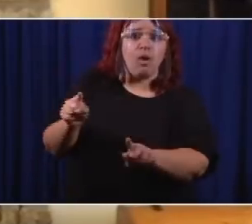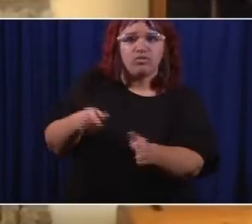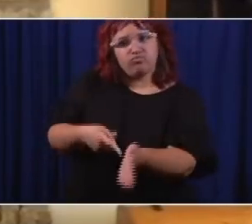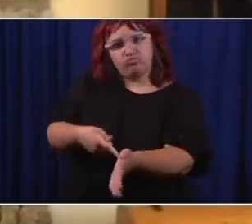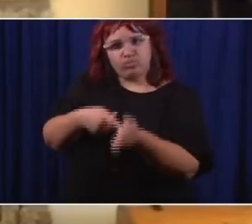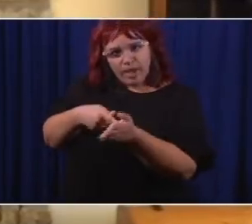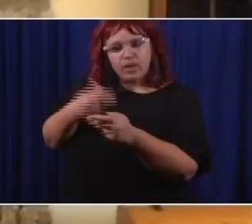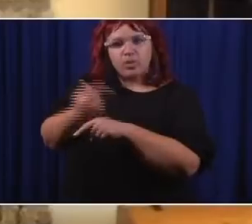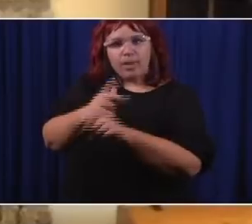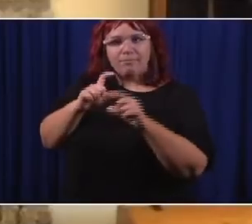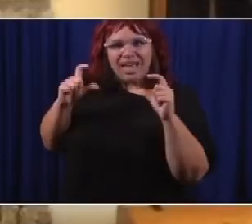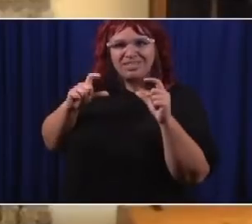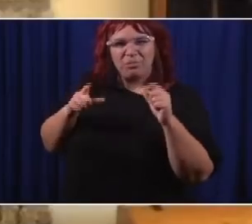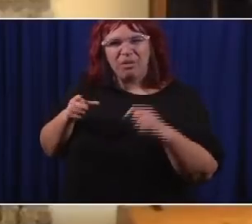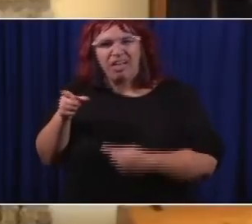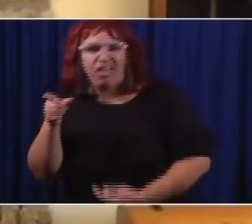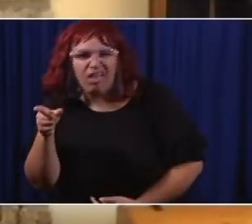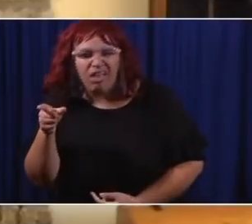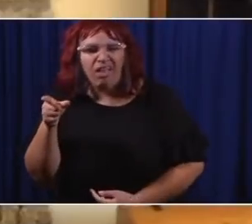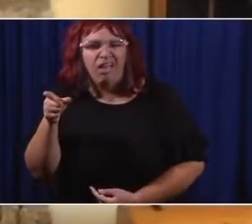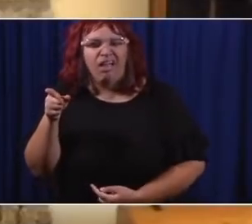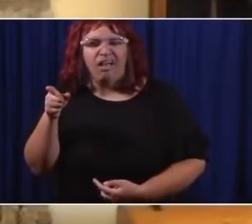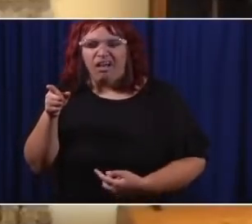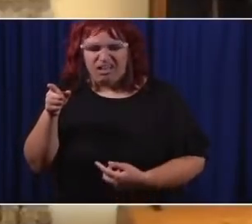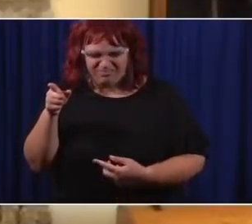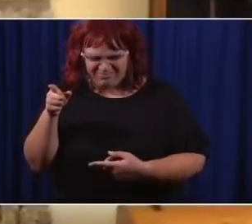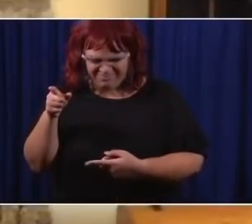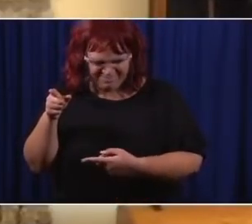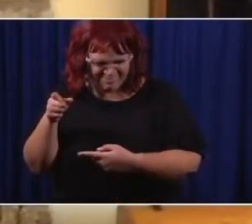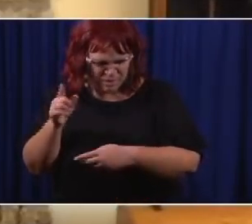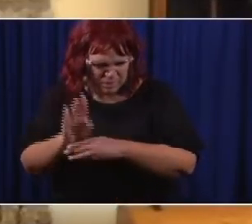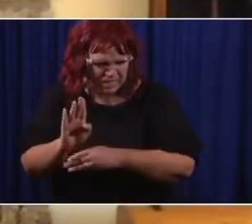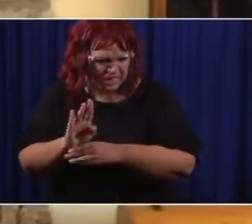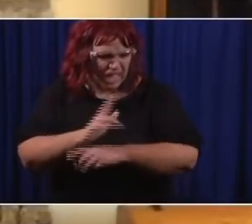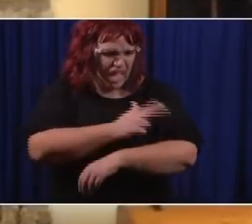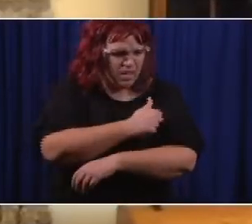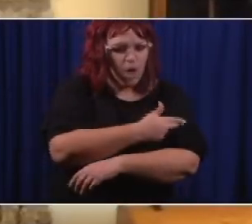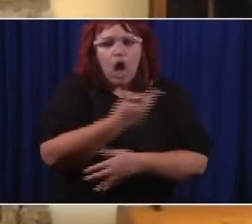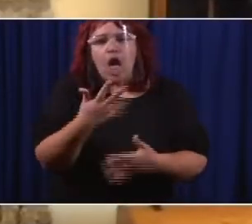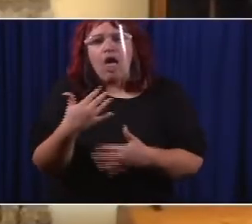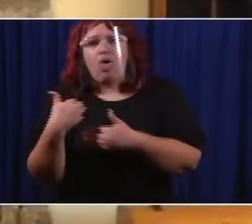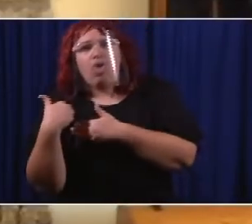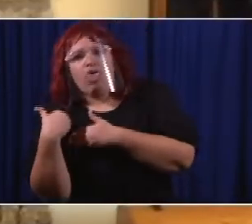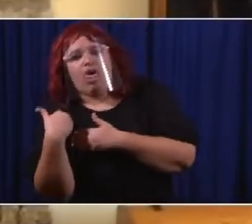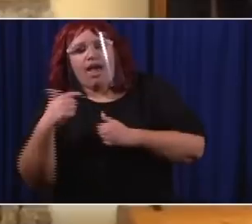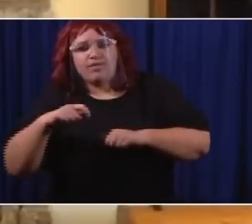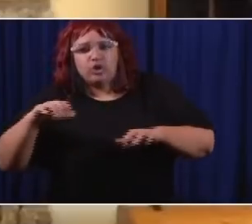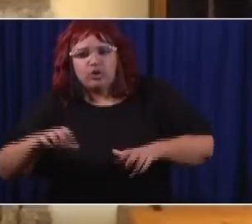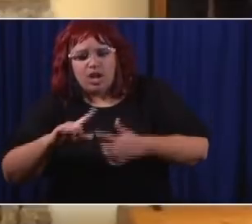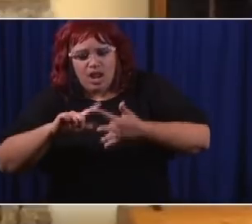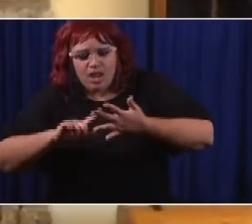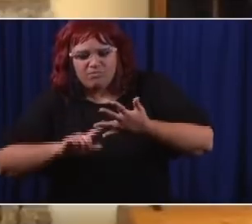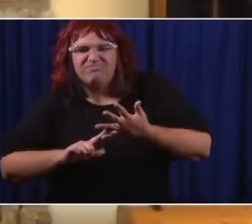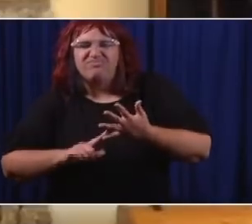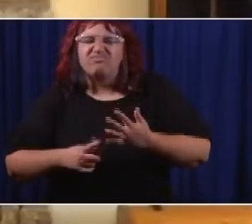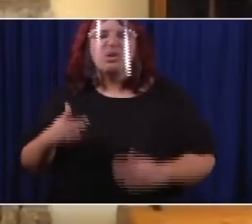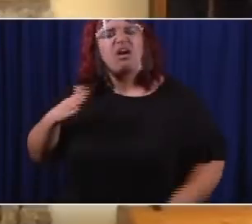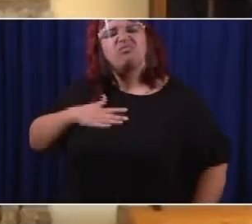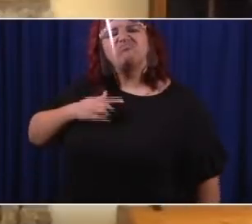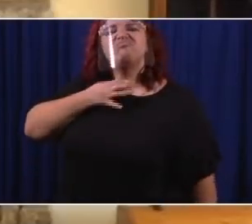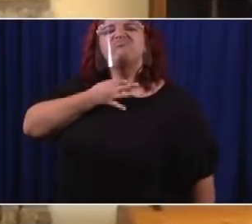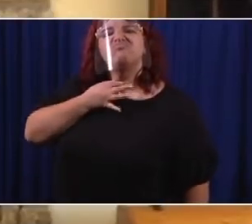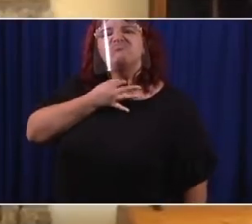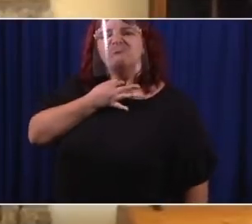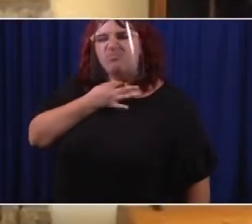on already burdened health departments. Why not treat noncompliance with the mask mandate like a parking ticket and use